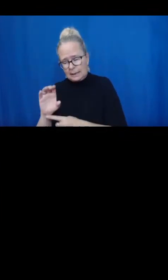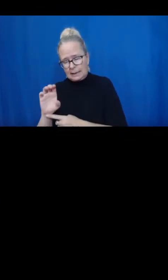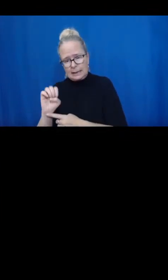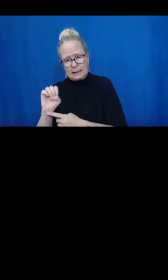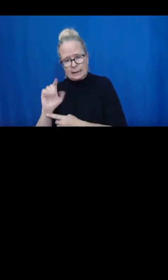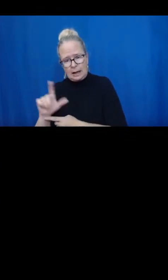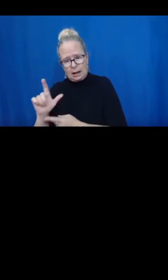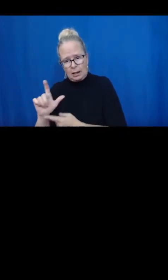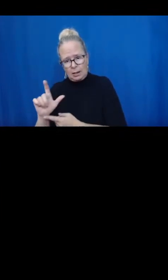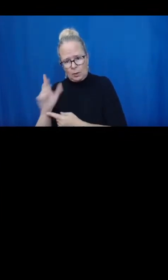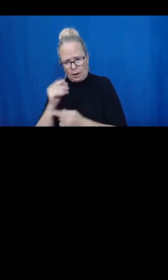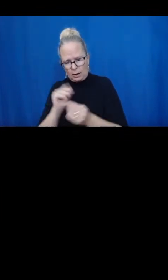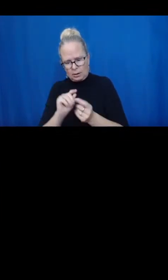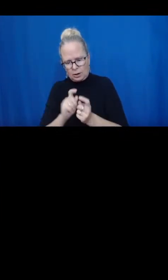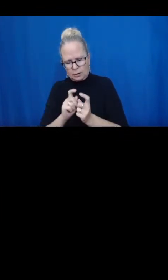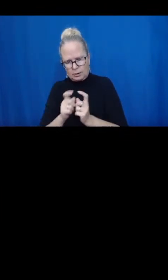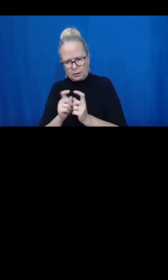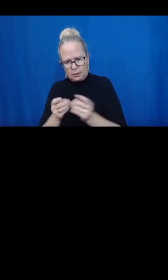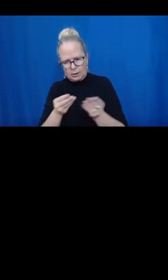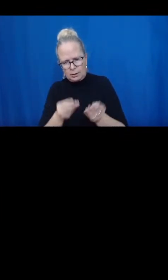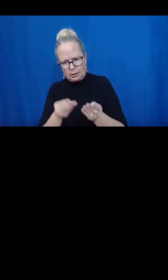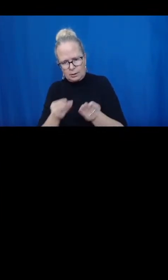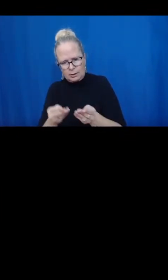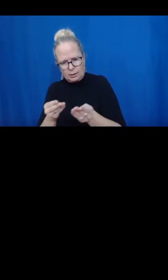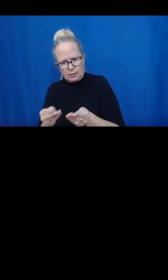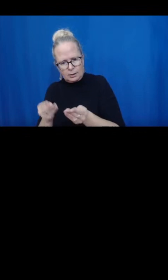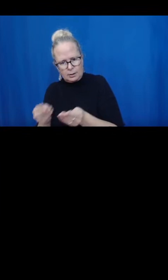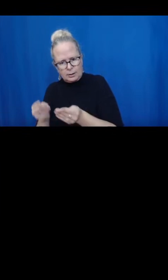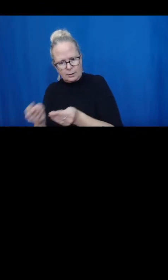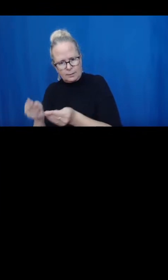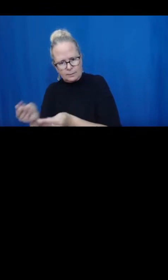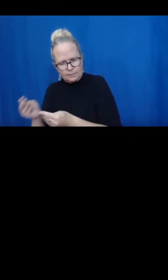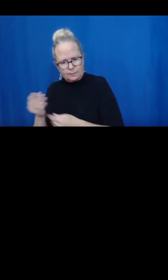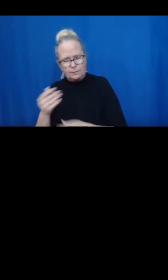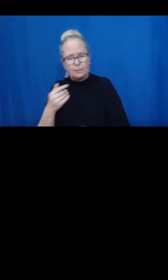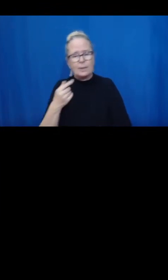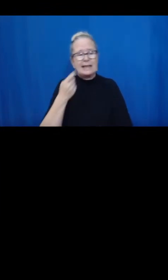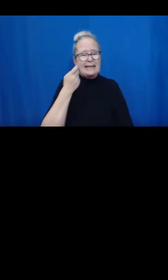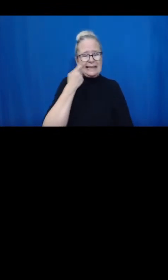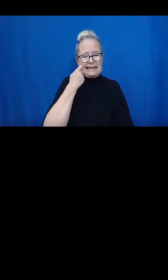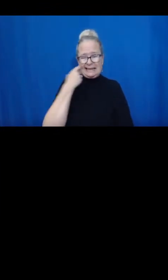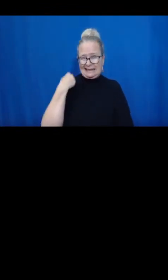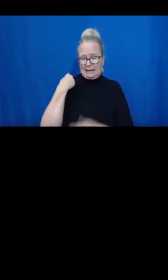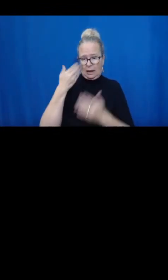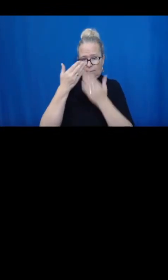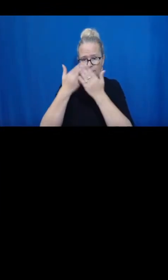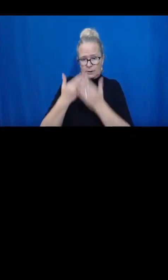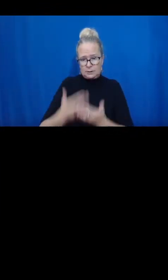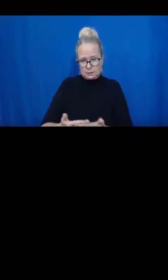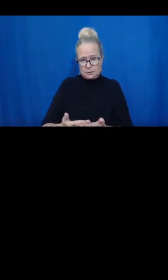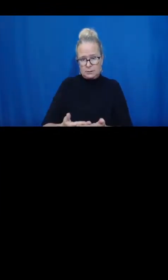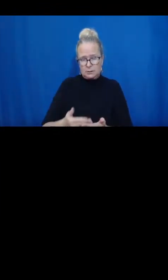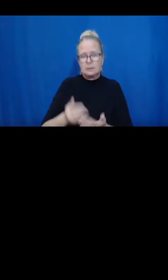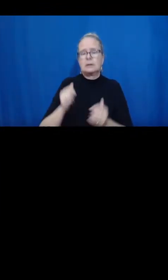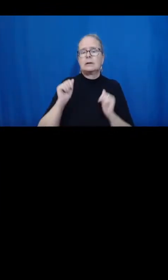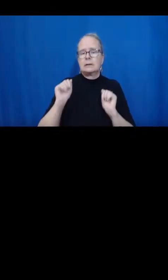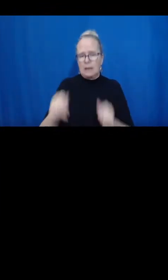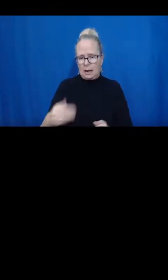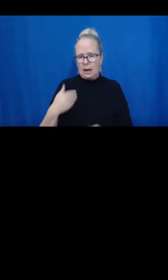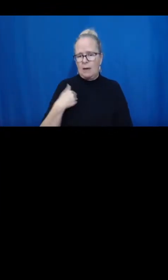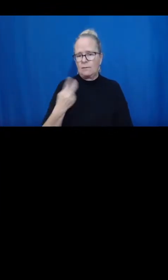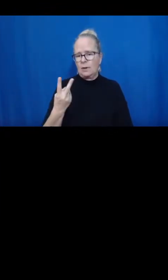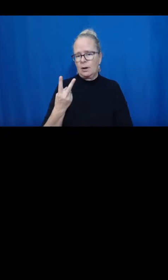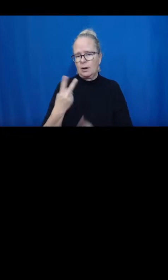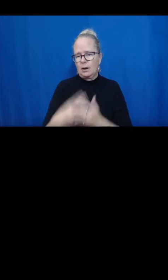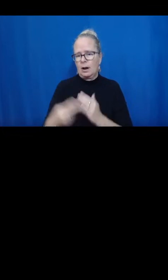the antibody levels are low, and yet there are cellular responses against SARS-CoV-2 that can also be protective in a